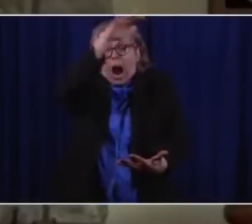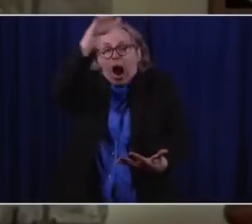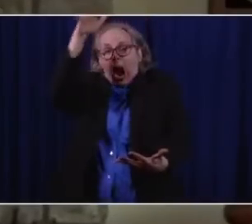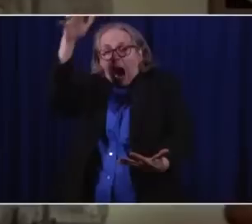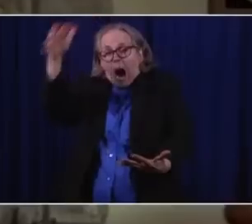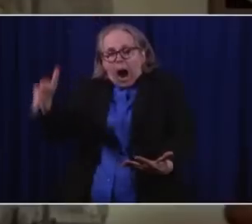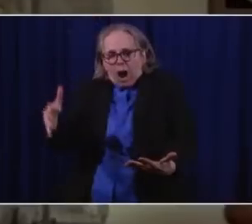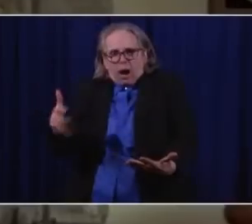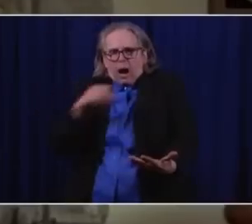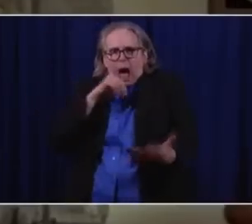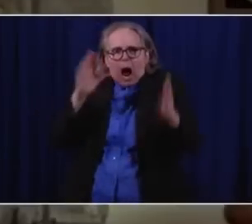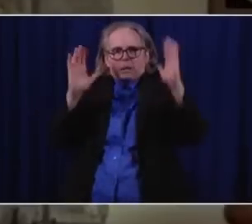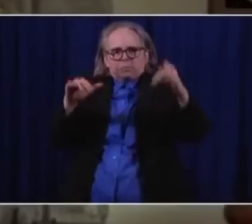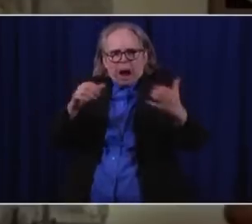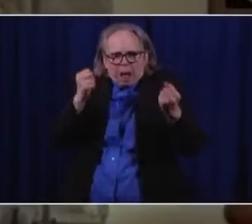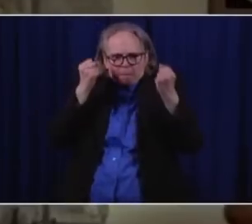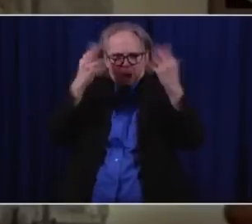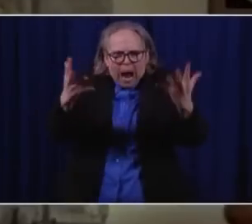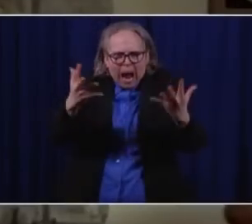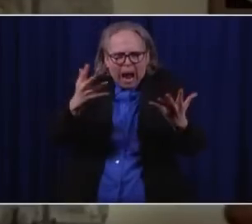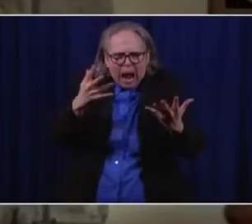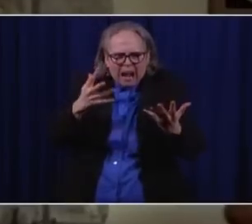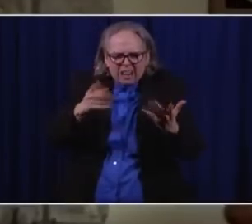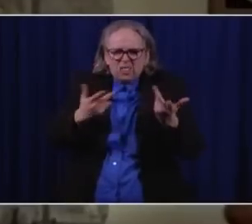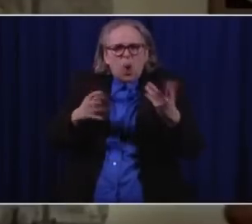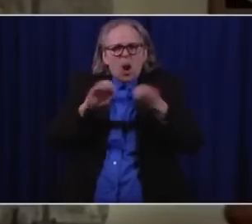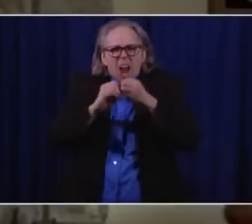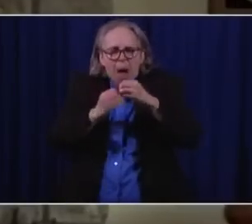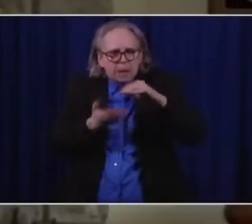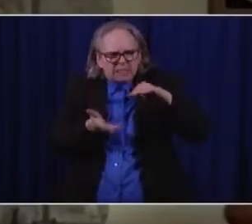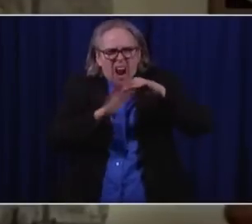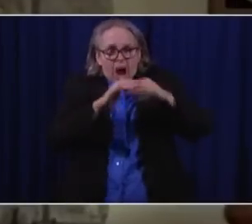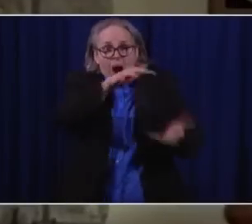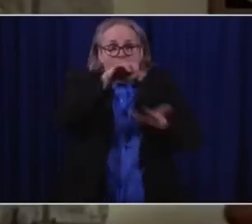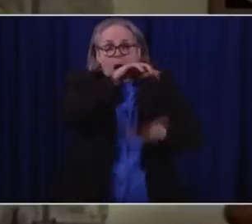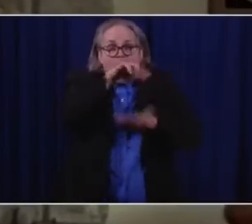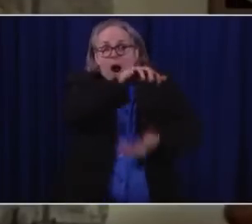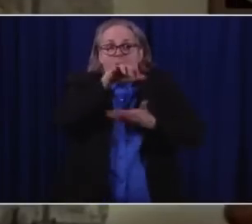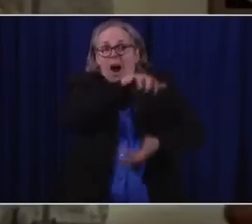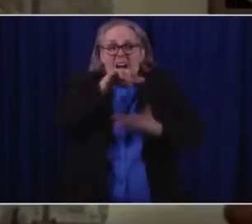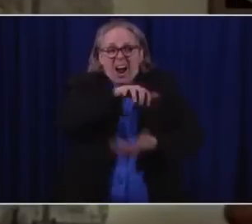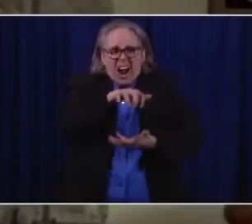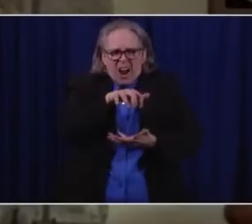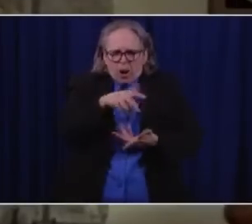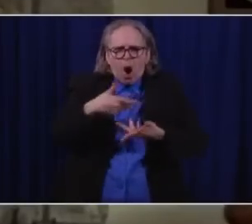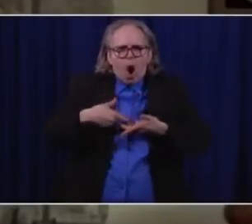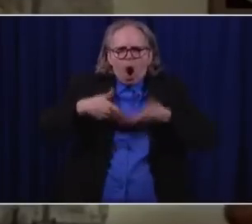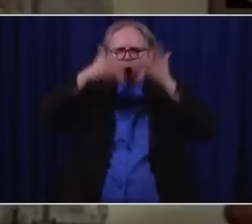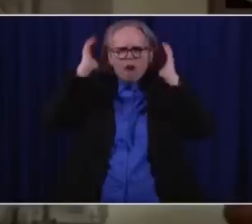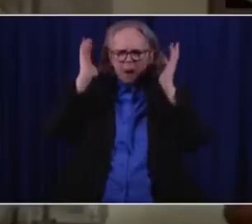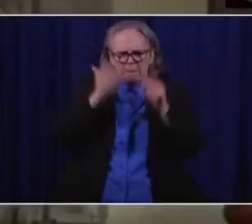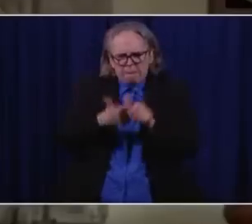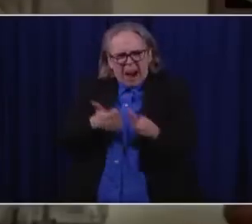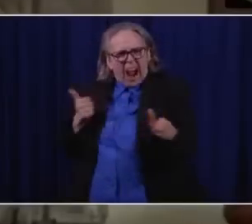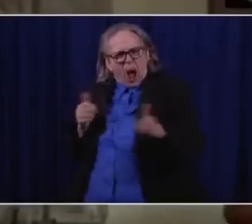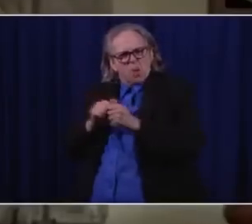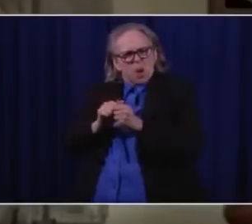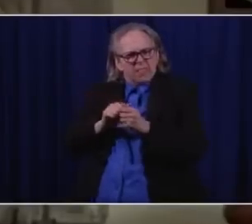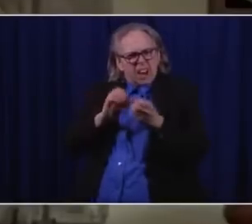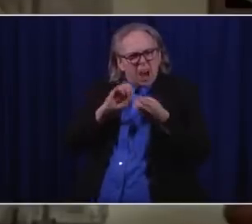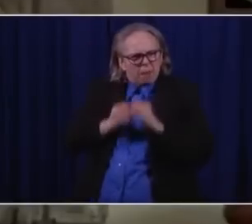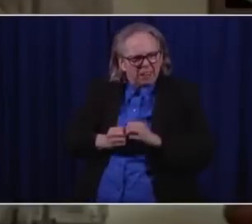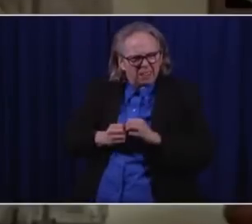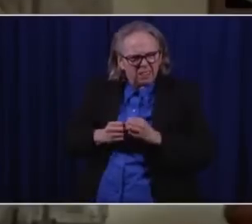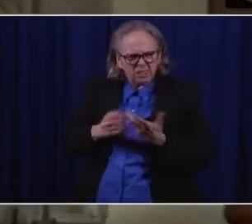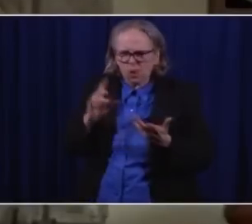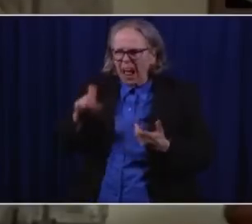coming in. But when it started going like this on the antigen test, they were overwhelmed. They couldn't clear them because they have to clear them specifically with a phone